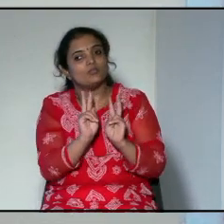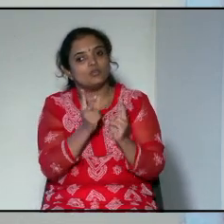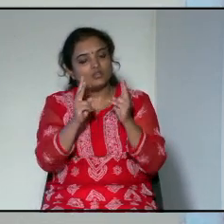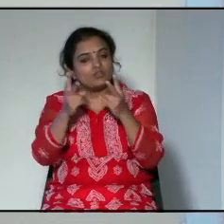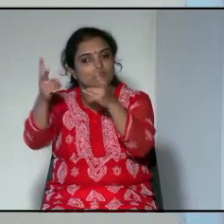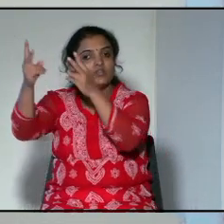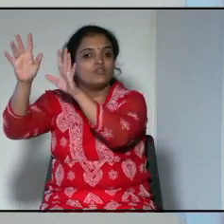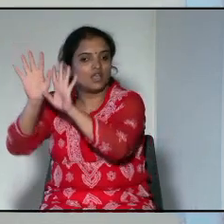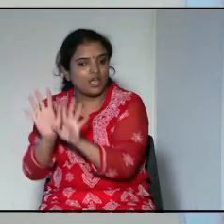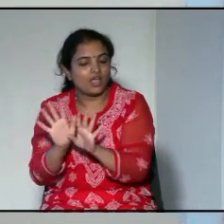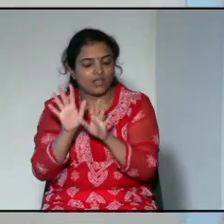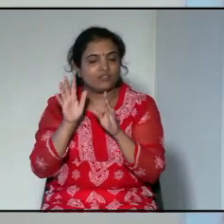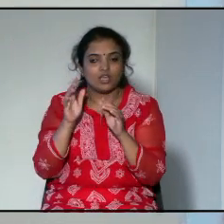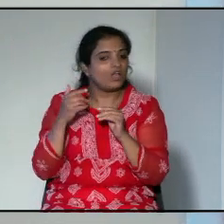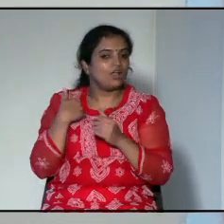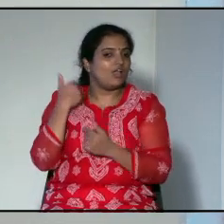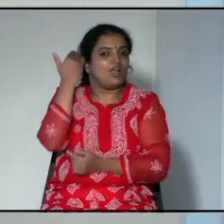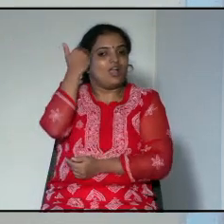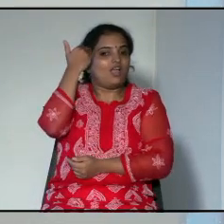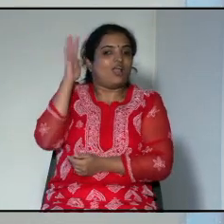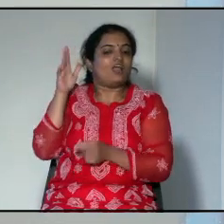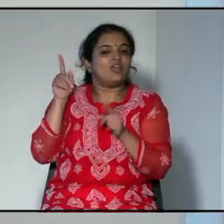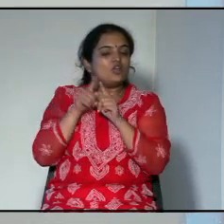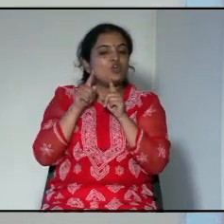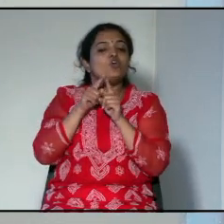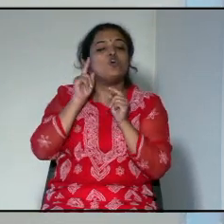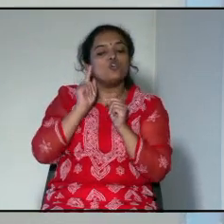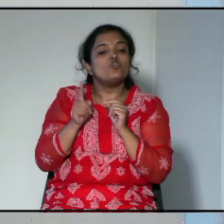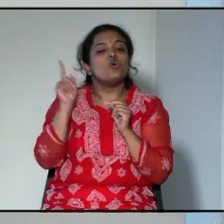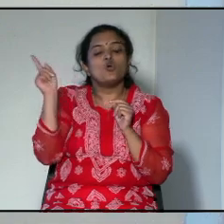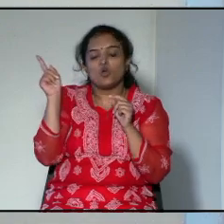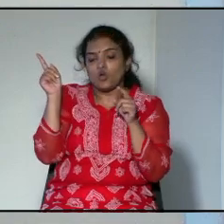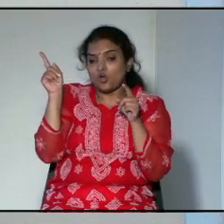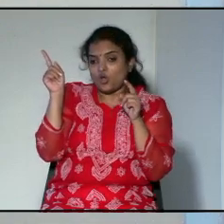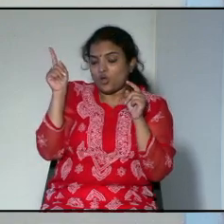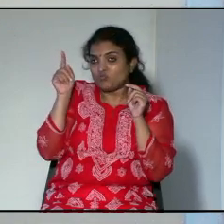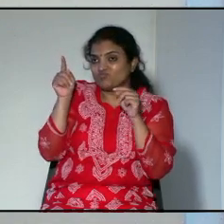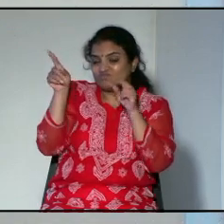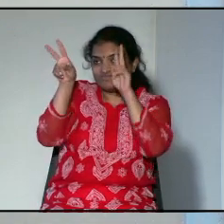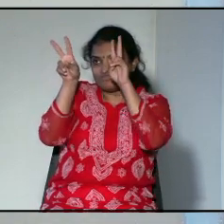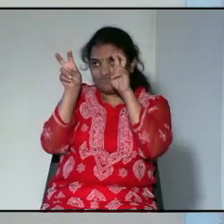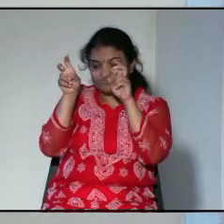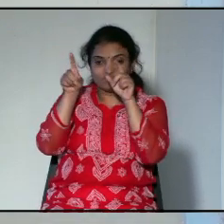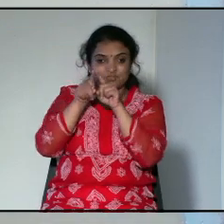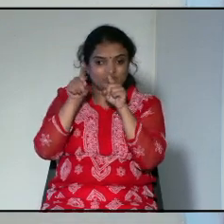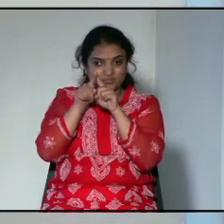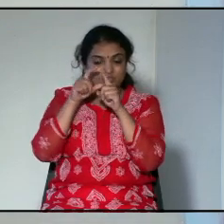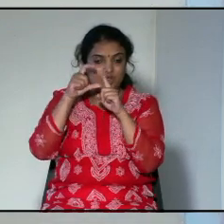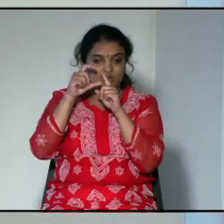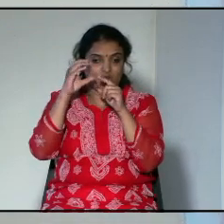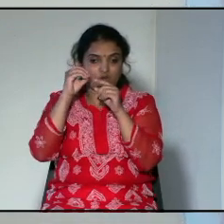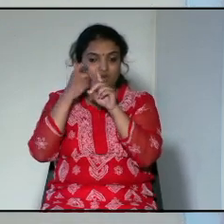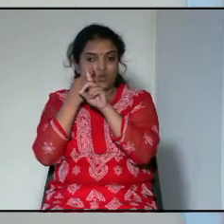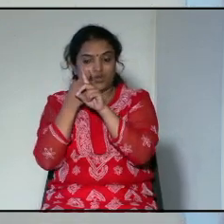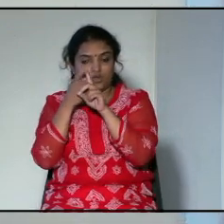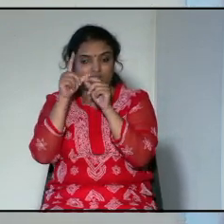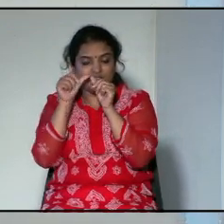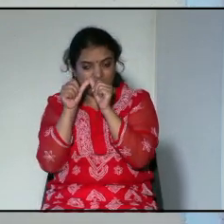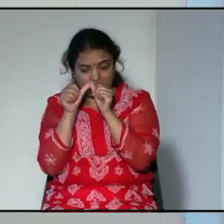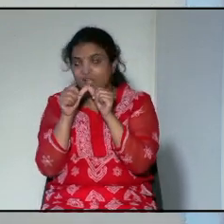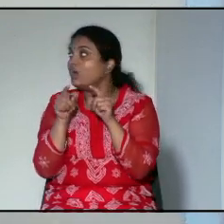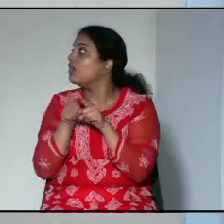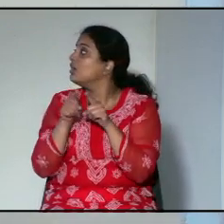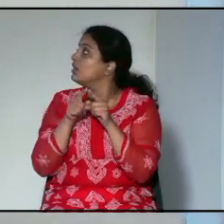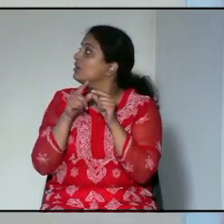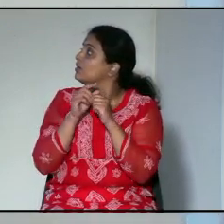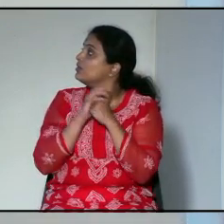Calcutta. So dhokra is clearly a term that then takes on. It's possibly meaning, it